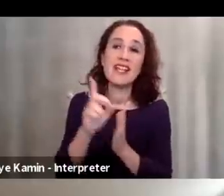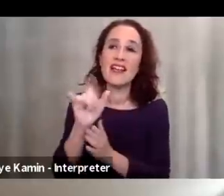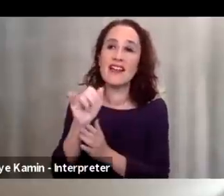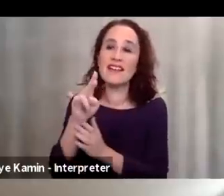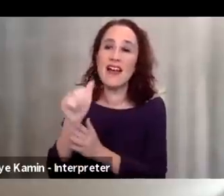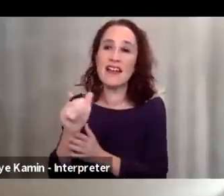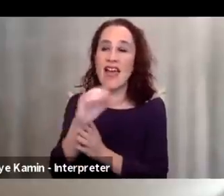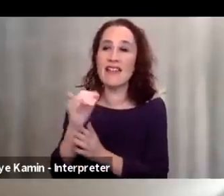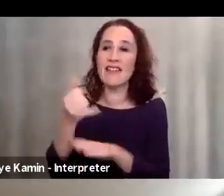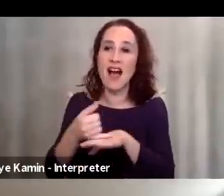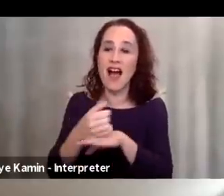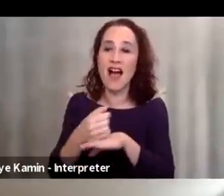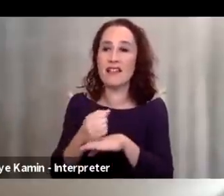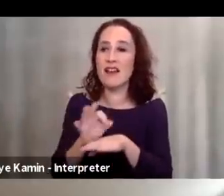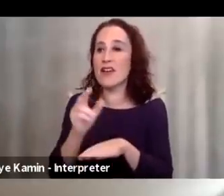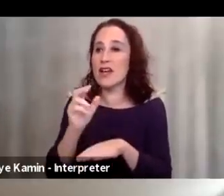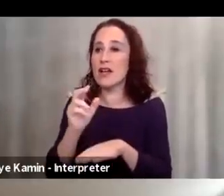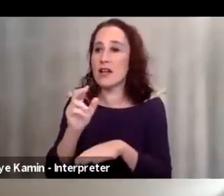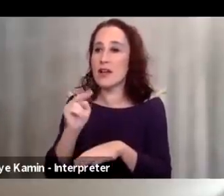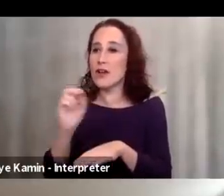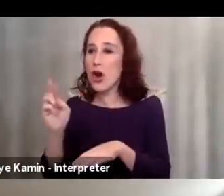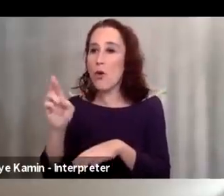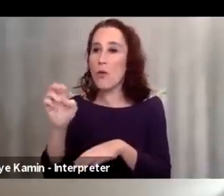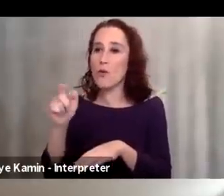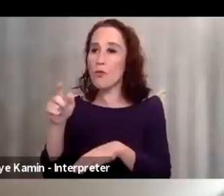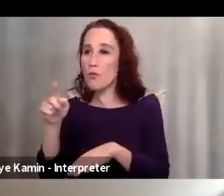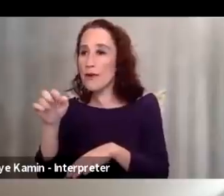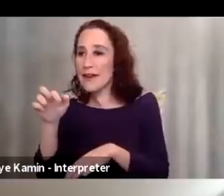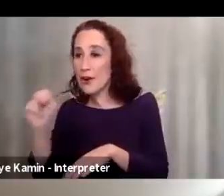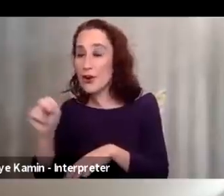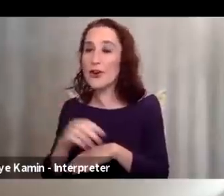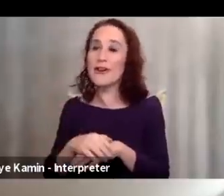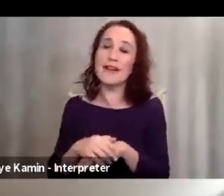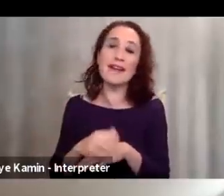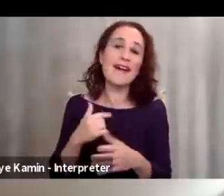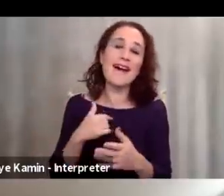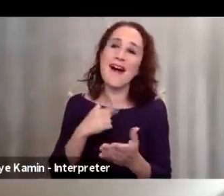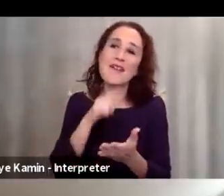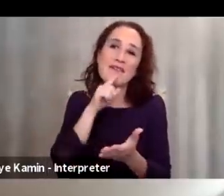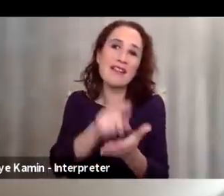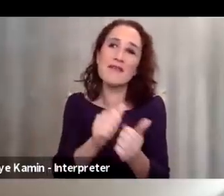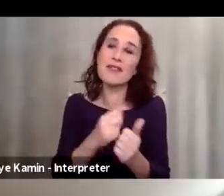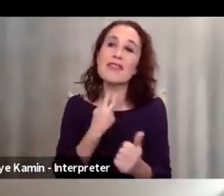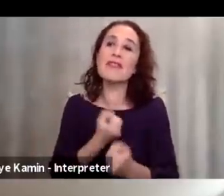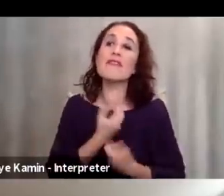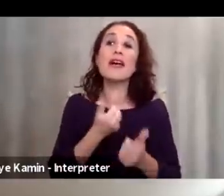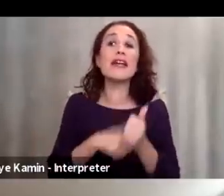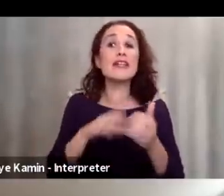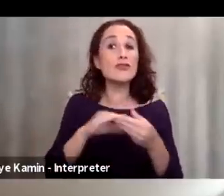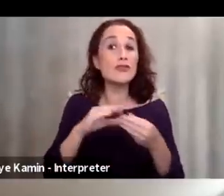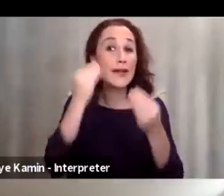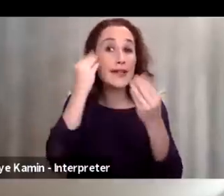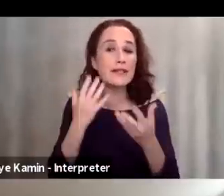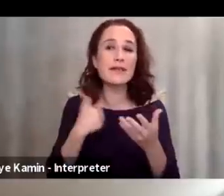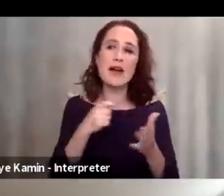explore coming of age. I love that part of writing middle grade so much, but each story tells me what it's going to be. So like I've